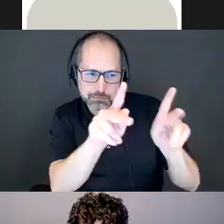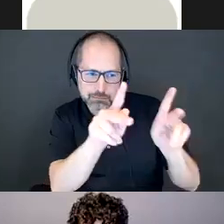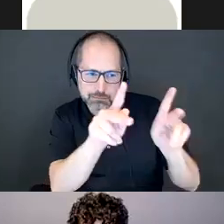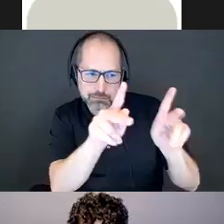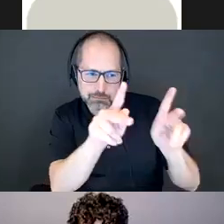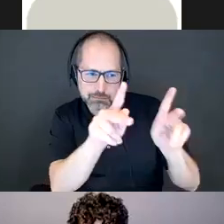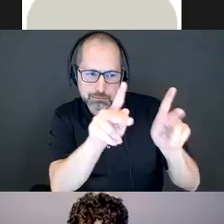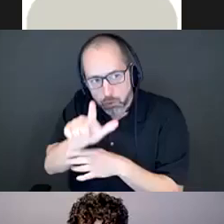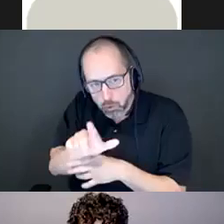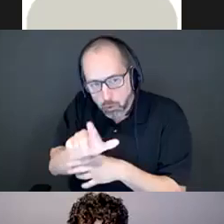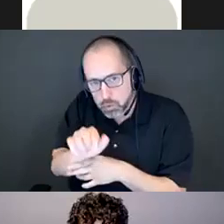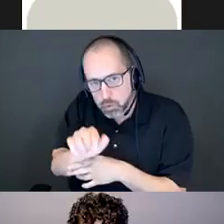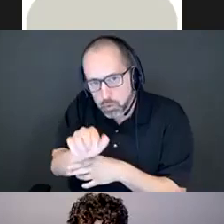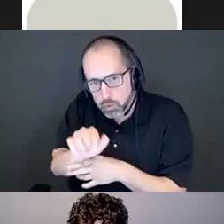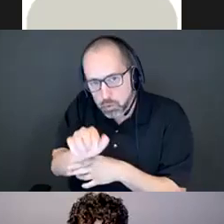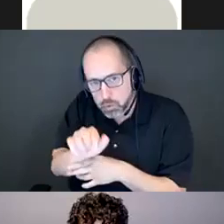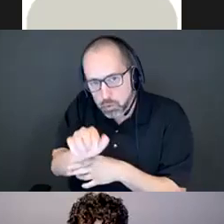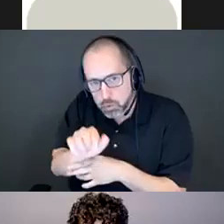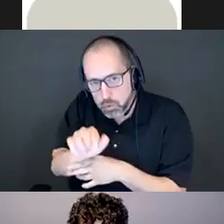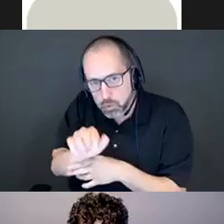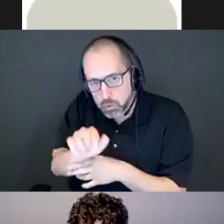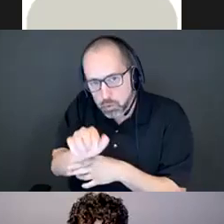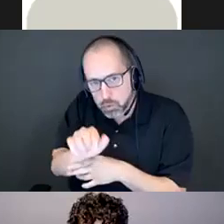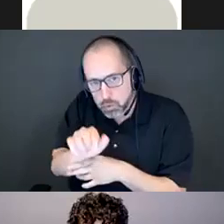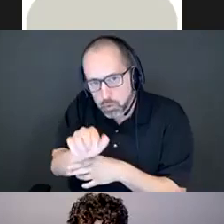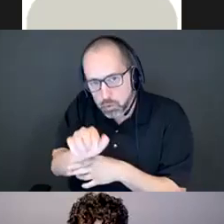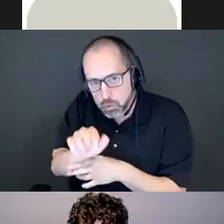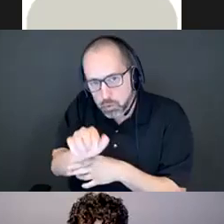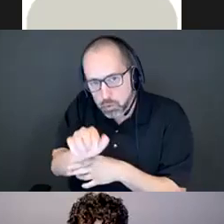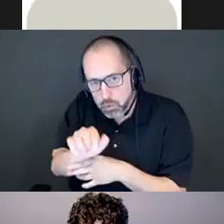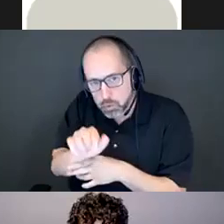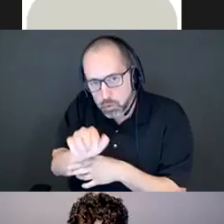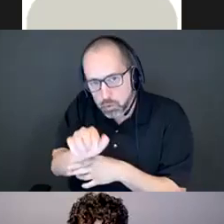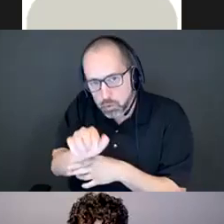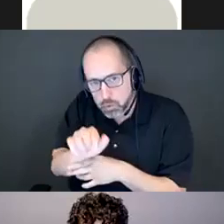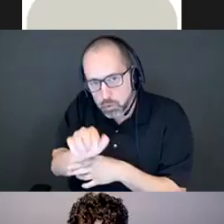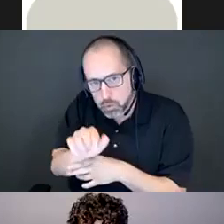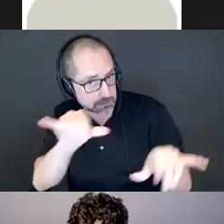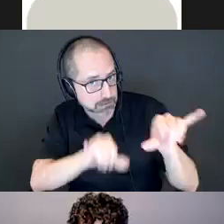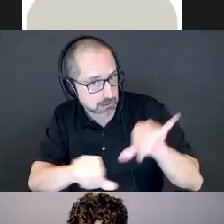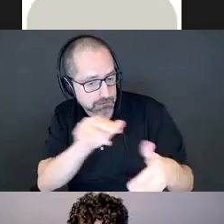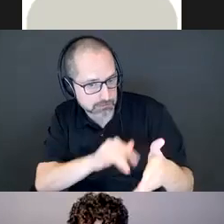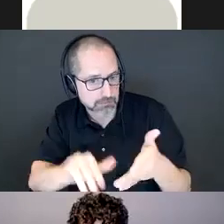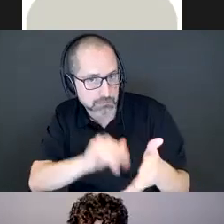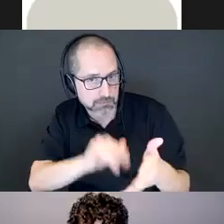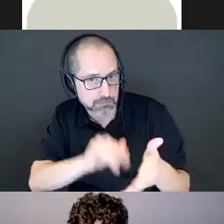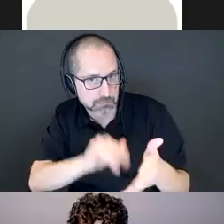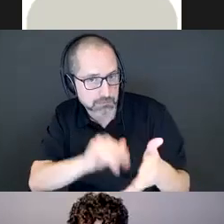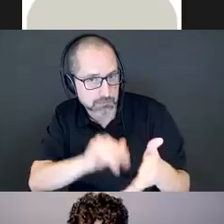science behind it. So we looked at the quality and the type of substance in addition to quantity and